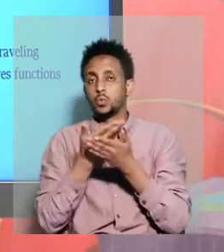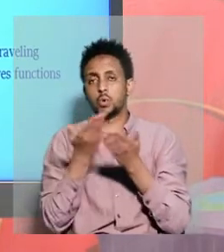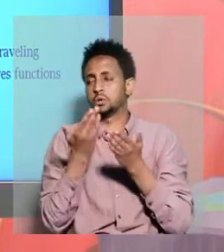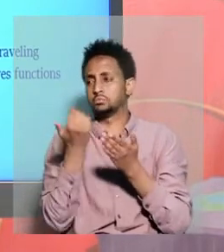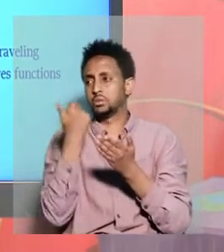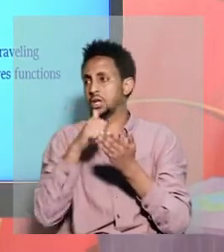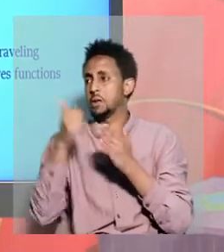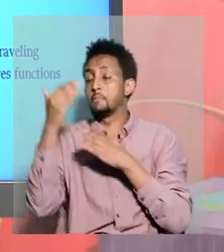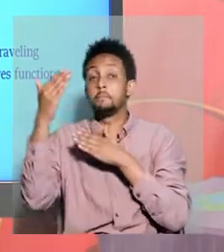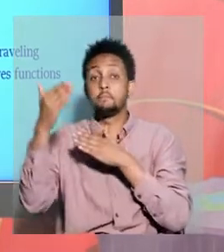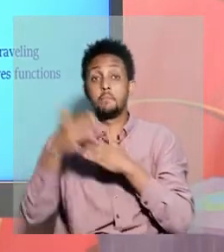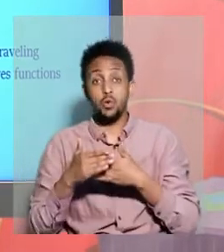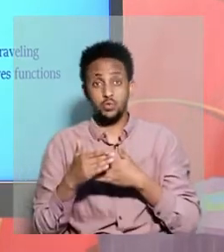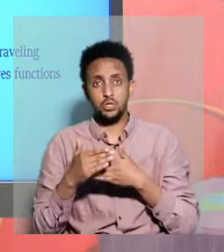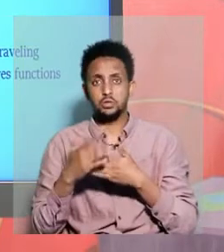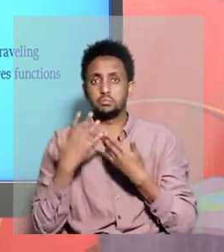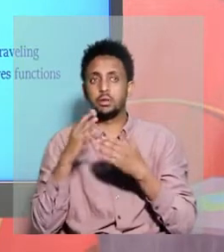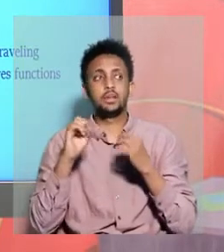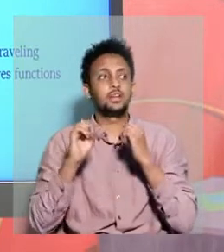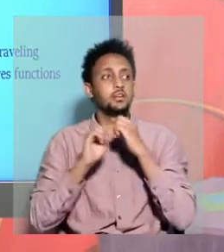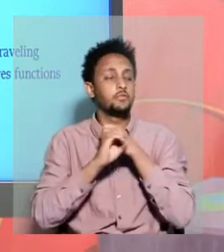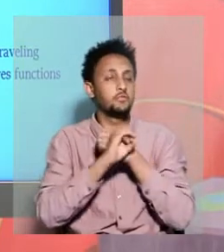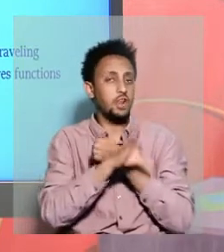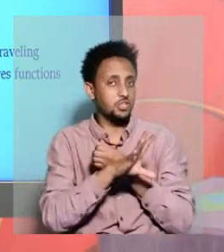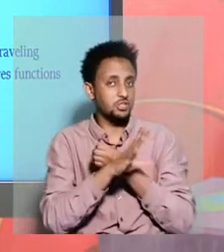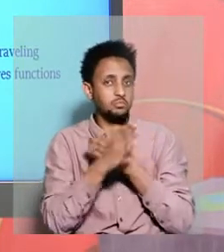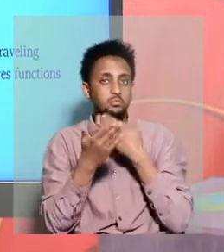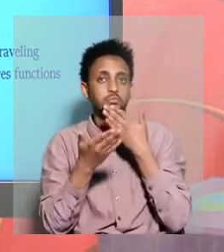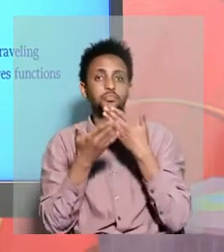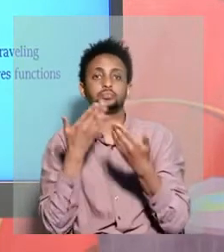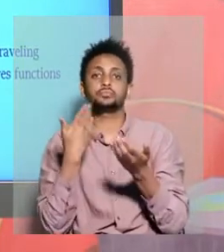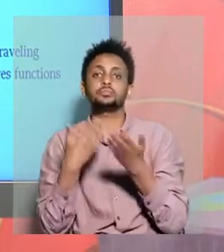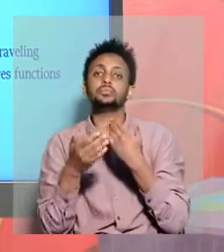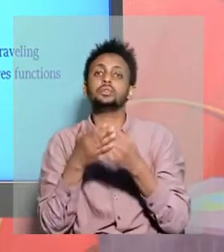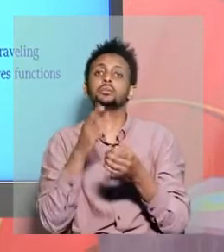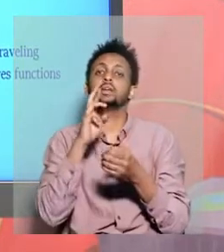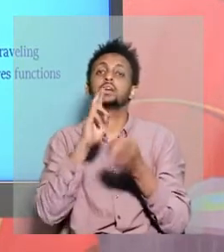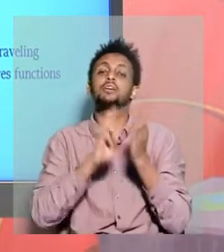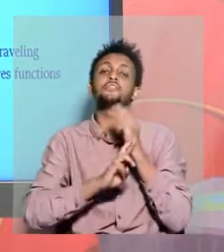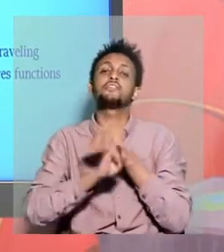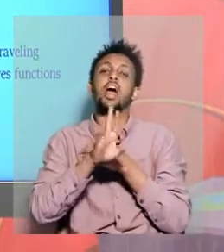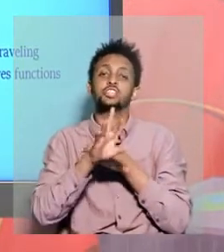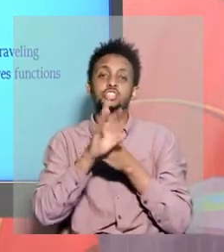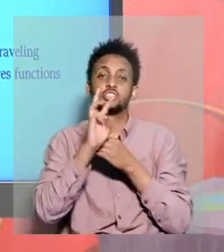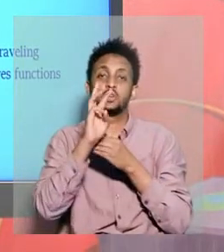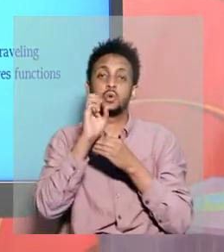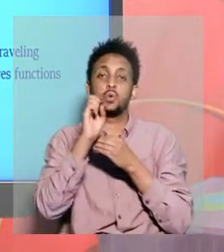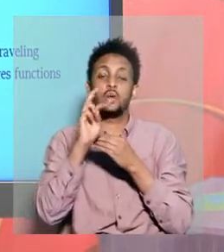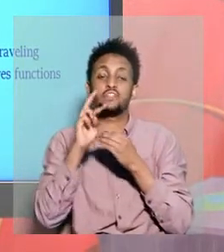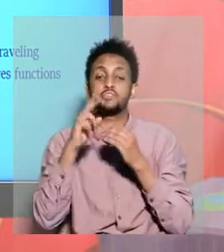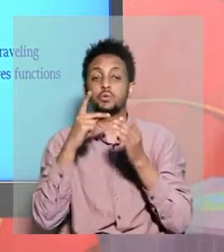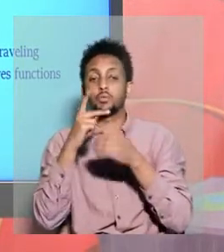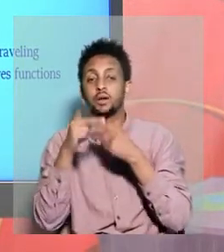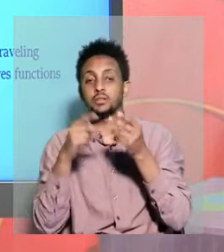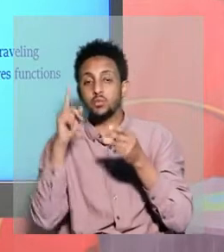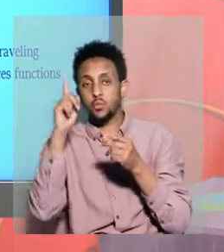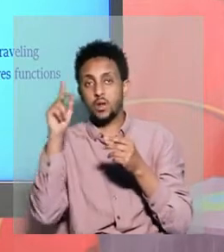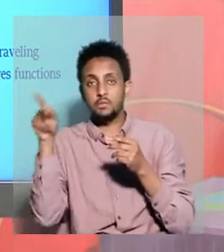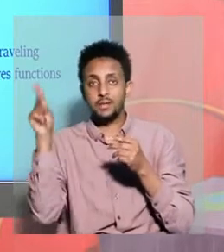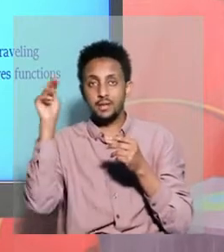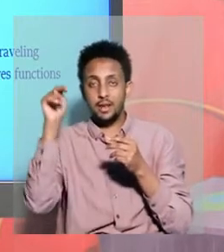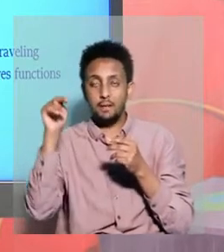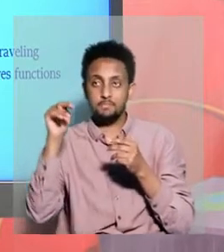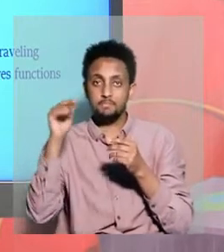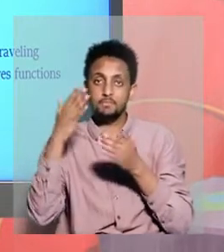whenever there is a boundary. There is a reflection. There might be a refraction waves as it propagates from one medium to the